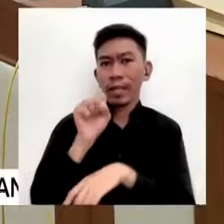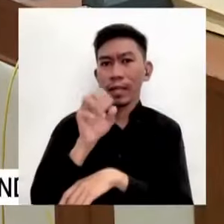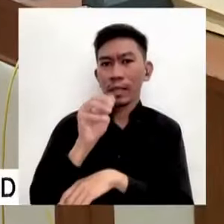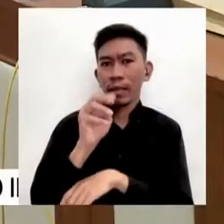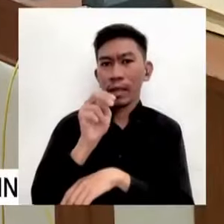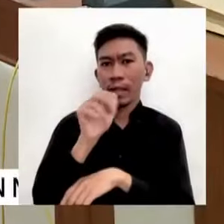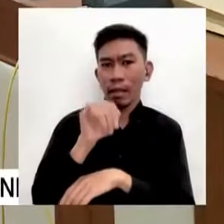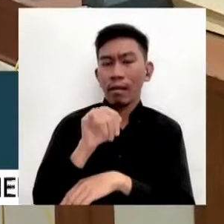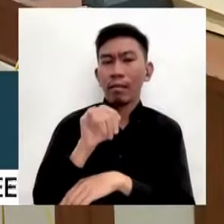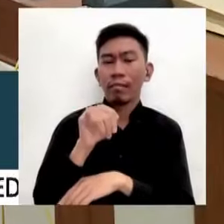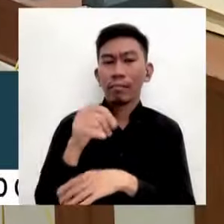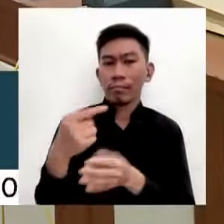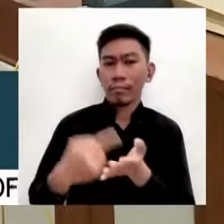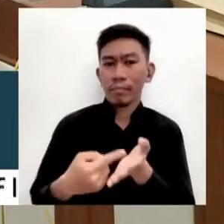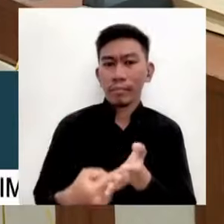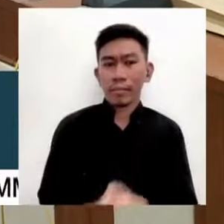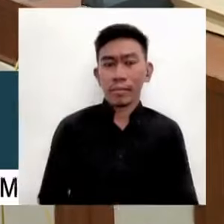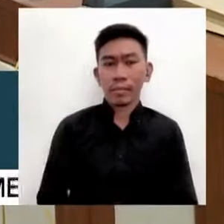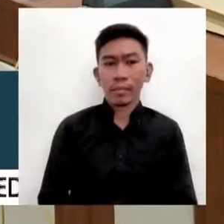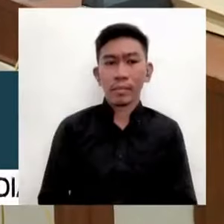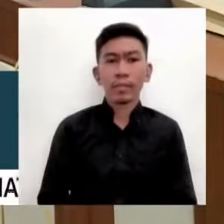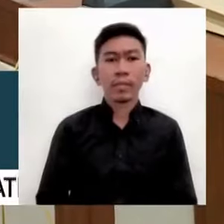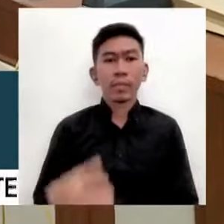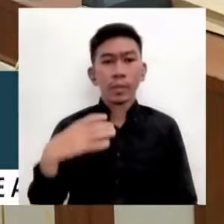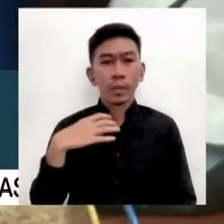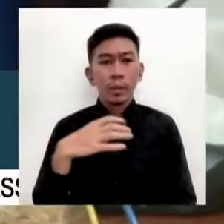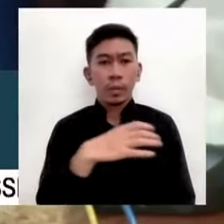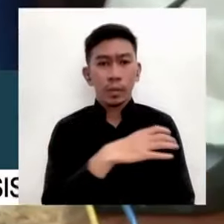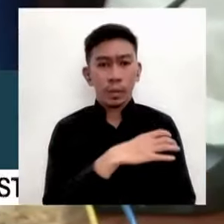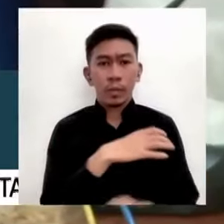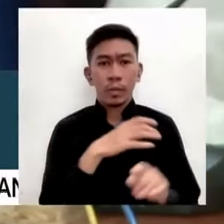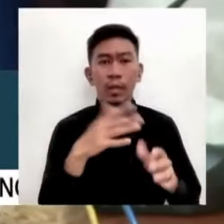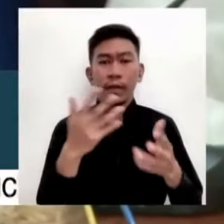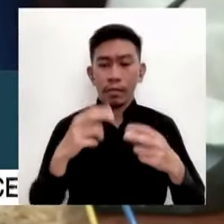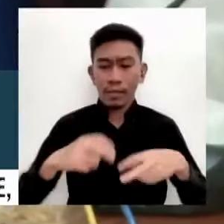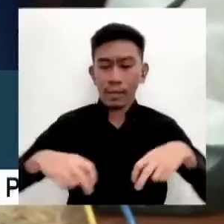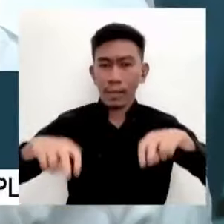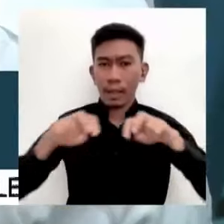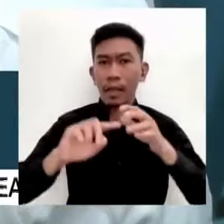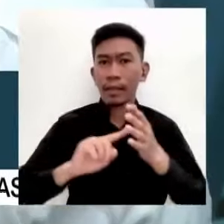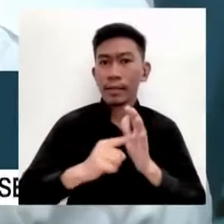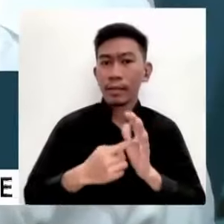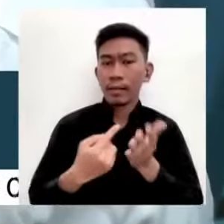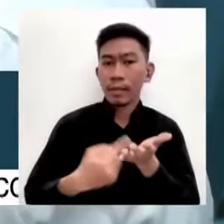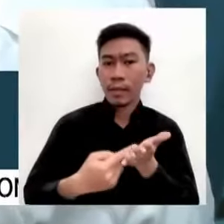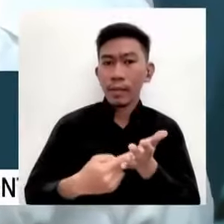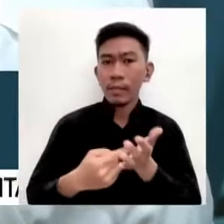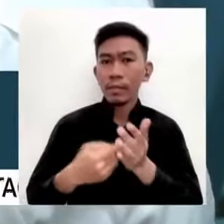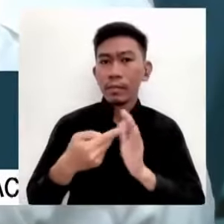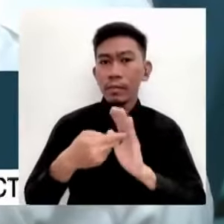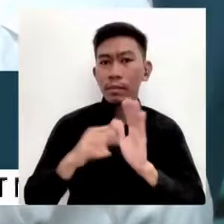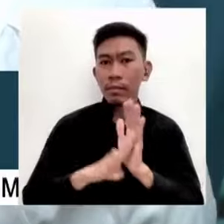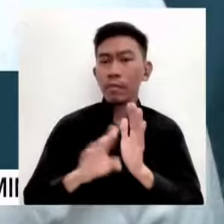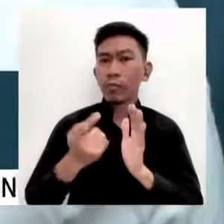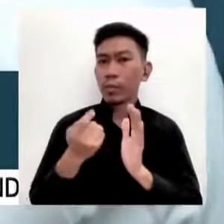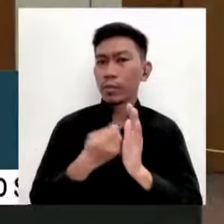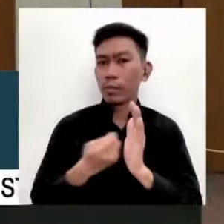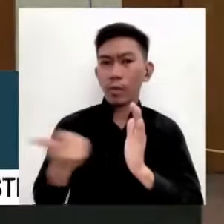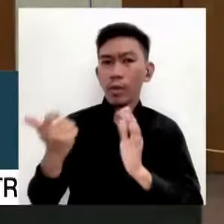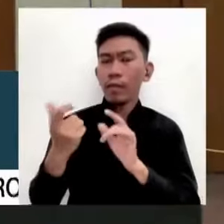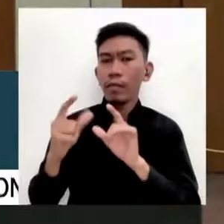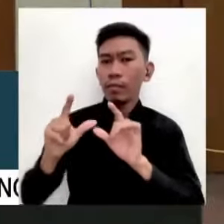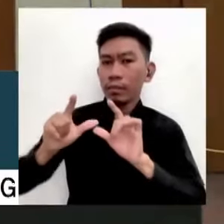The House Committee on Legislative Franchises has started hearing the bill seeking to revoke the franchise of Sunshine Media Network